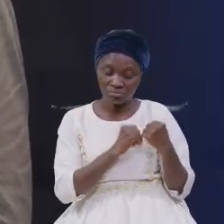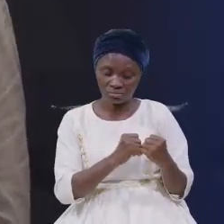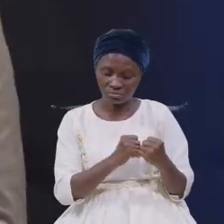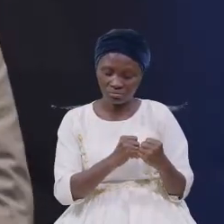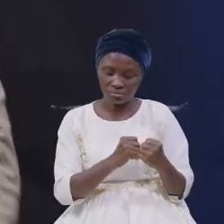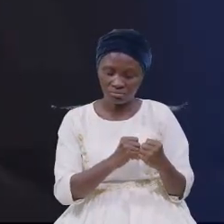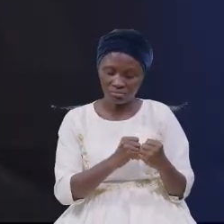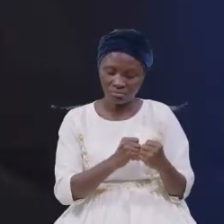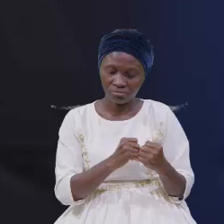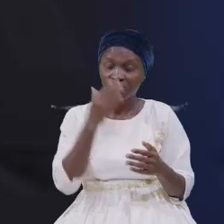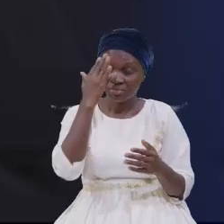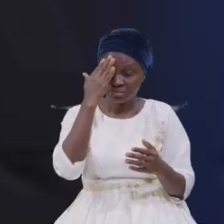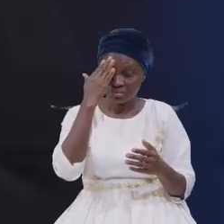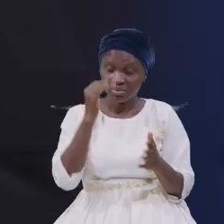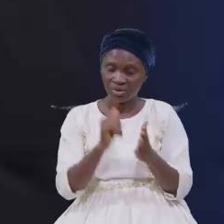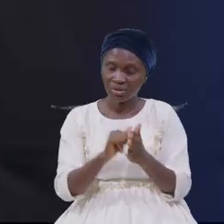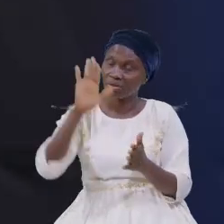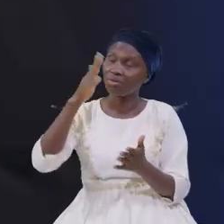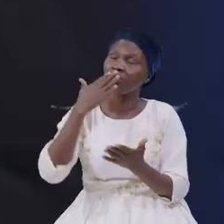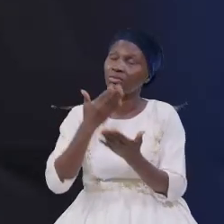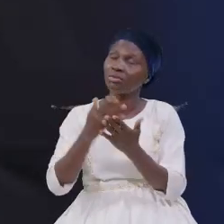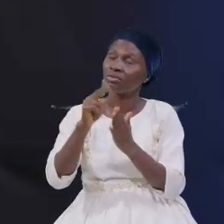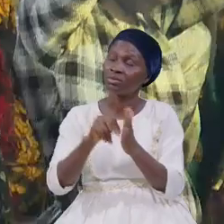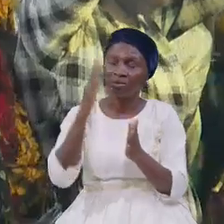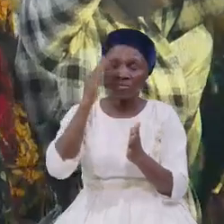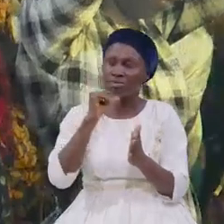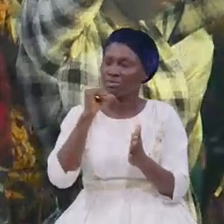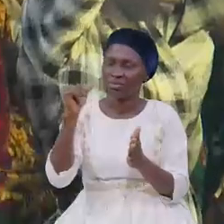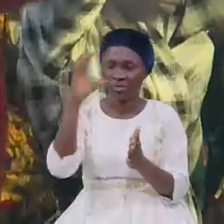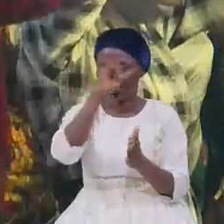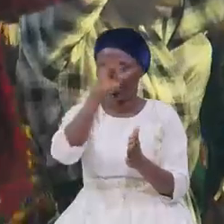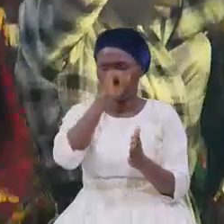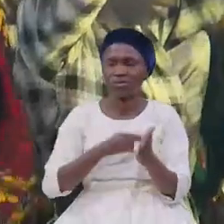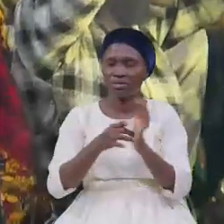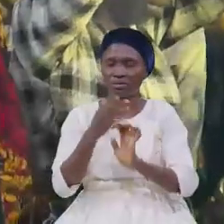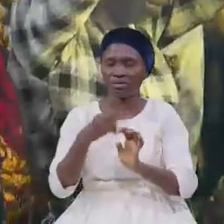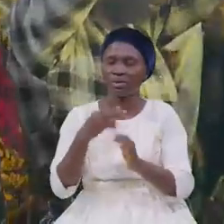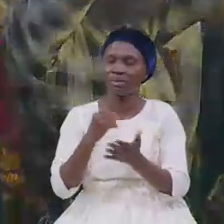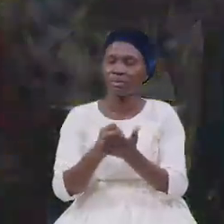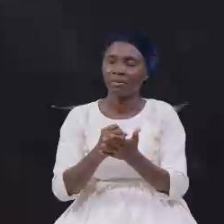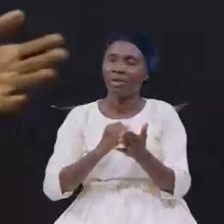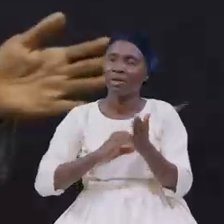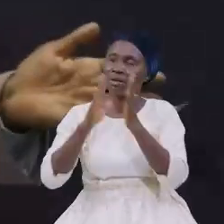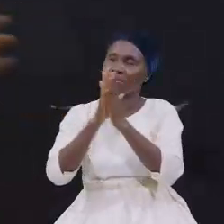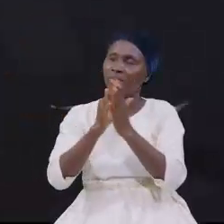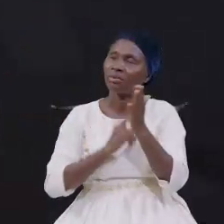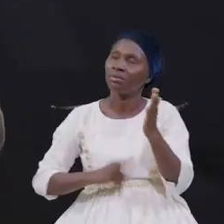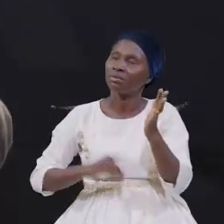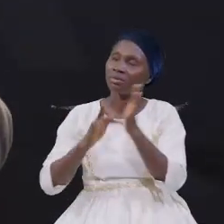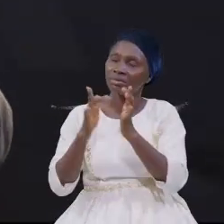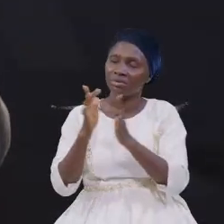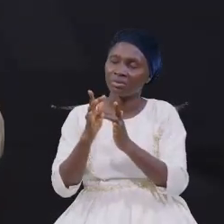your goodness will not pass us by. I pray, Lord Jesus, as you